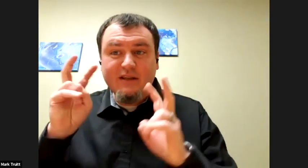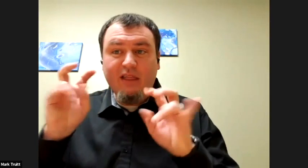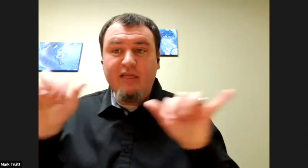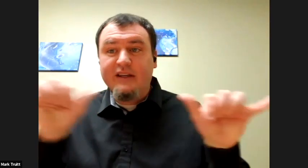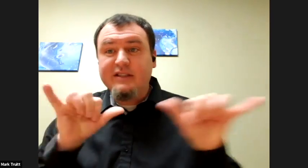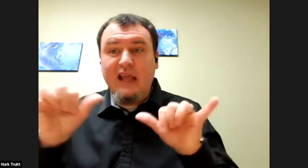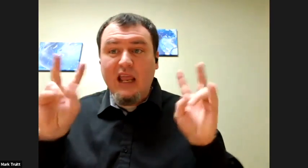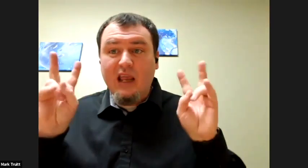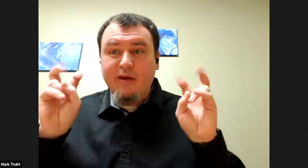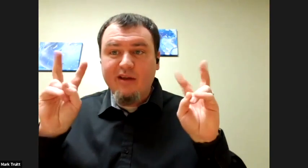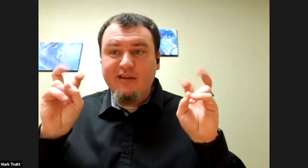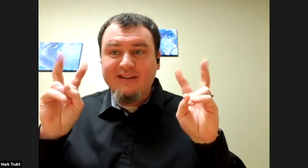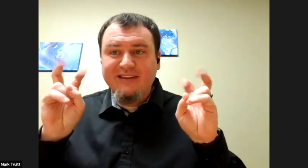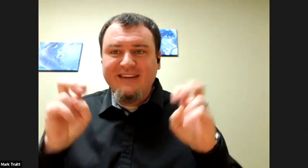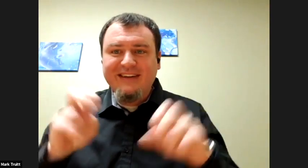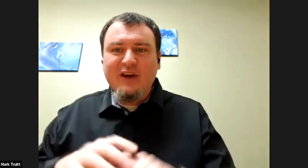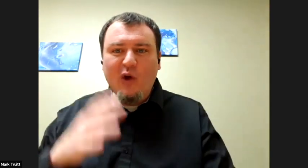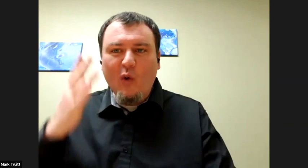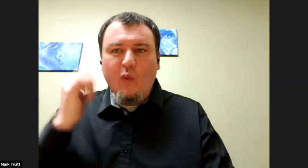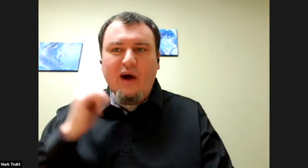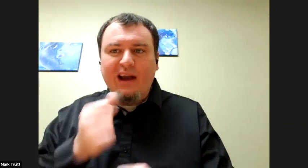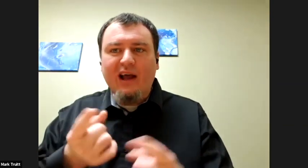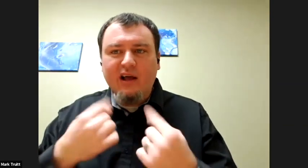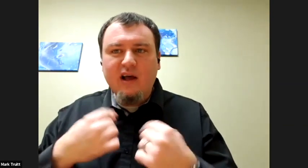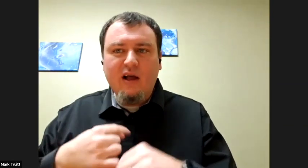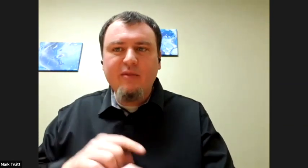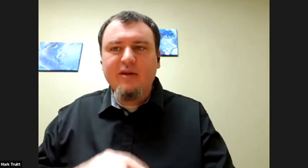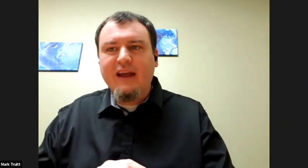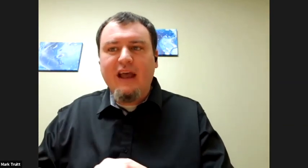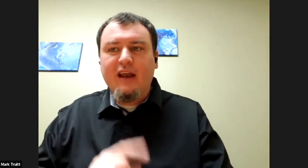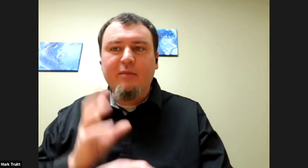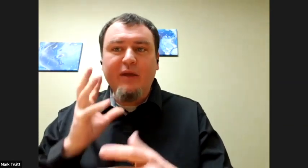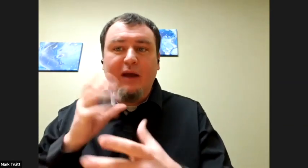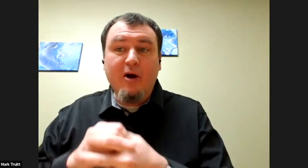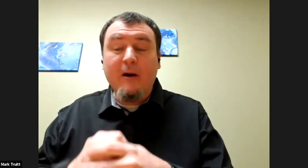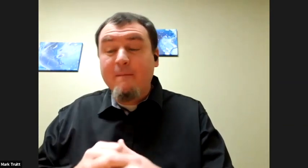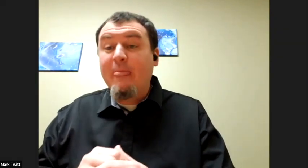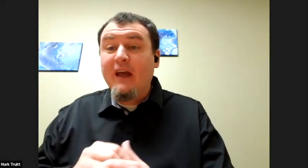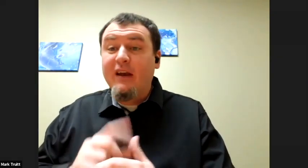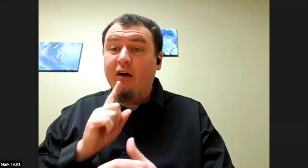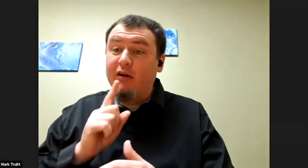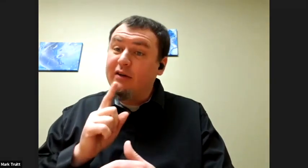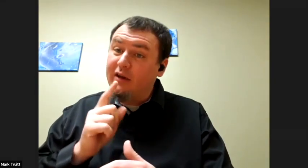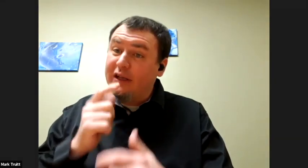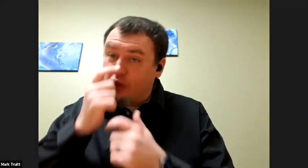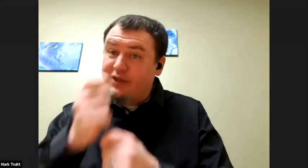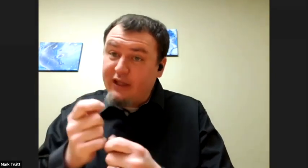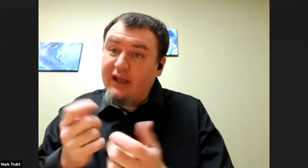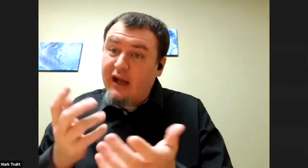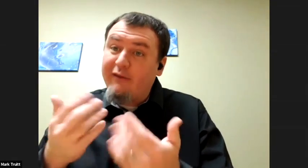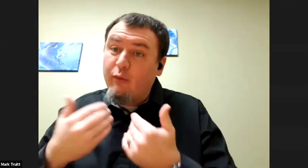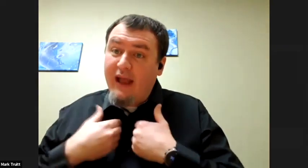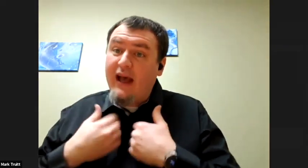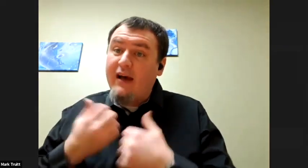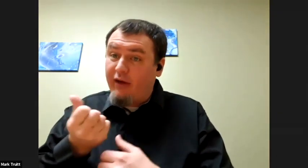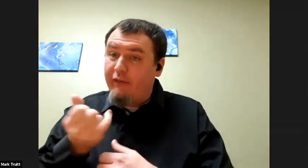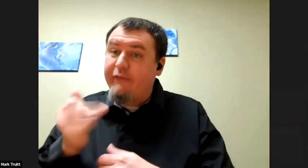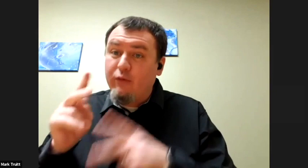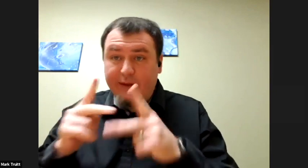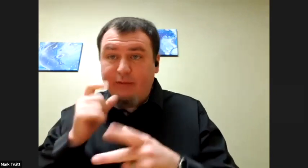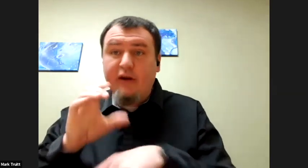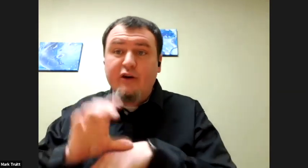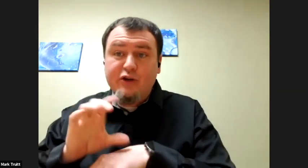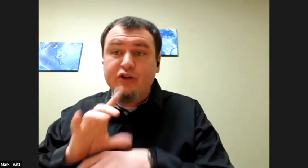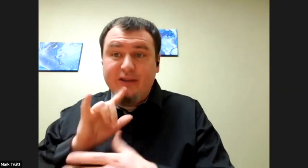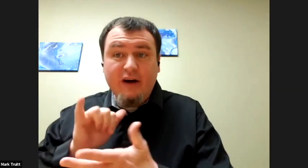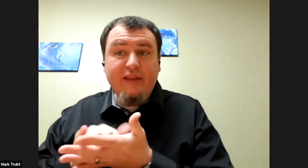If it's the same, why not come and be a part? Now, interestingly enough, we have a